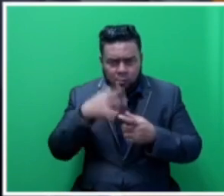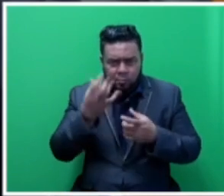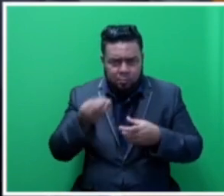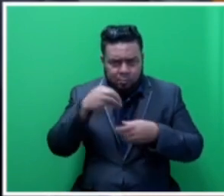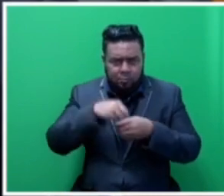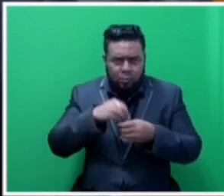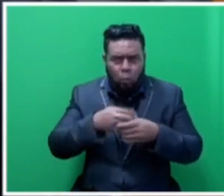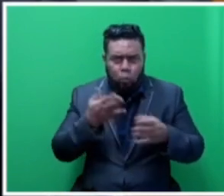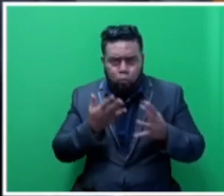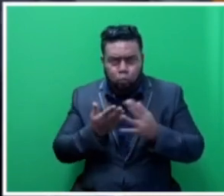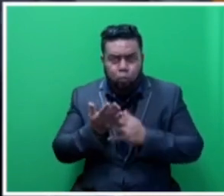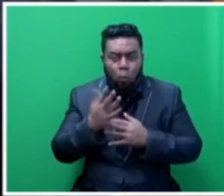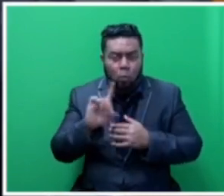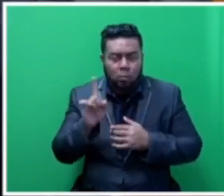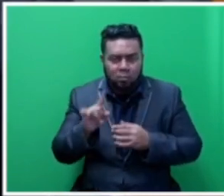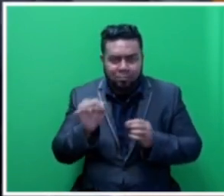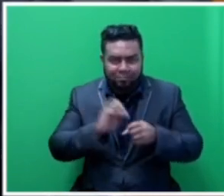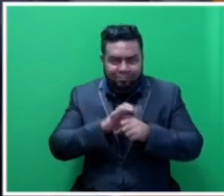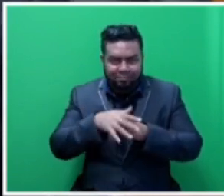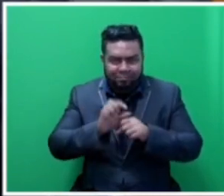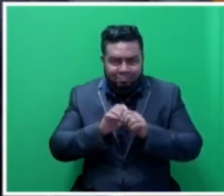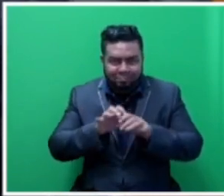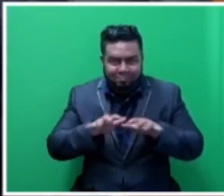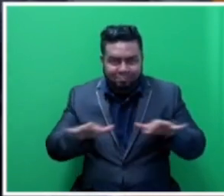the COVID-19 pandemic.